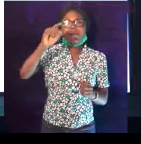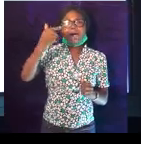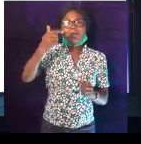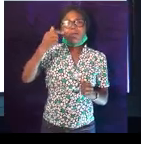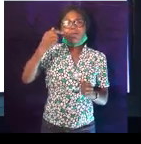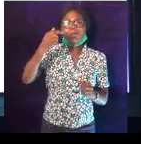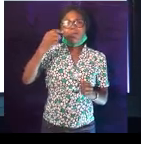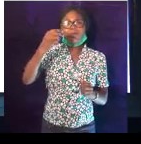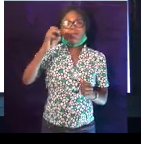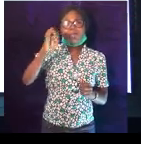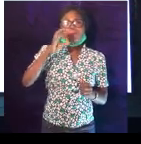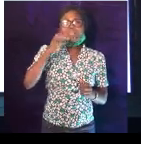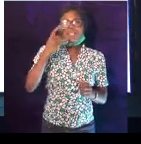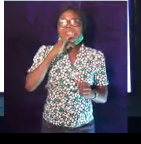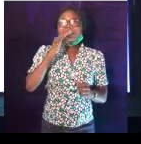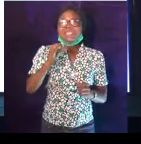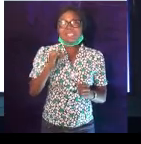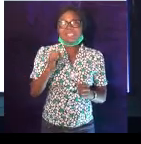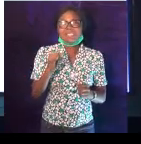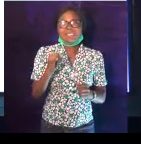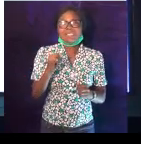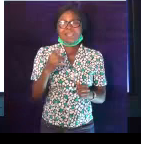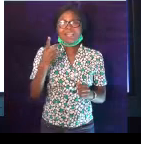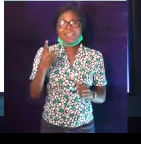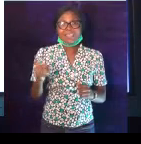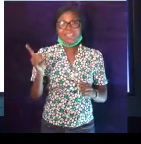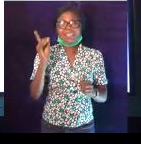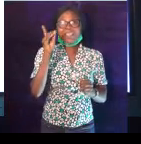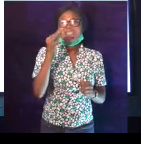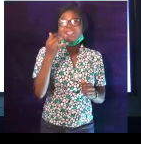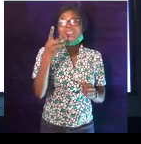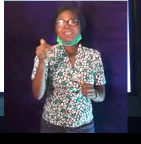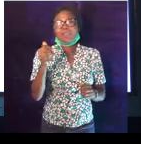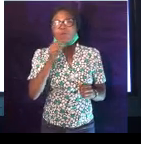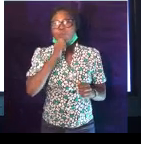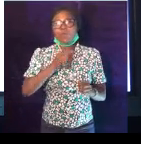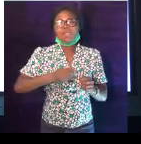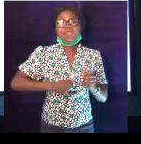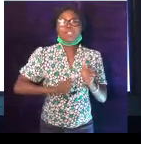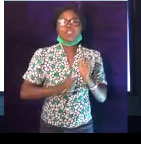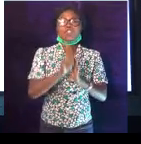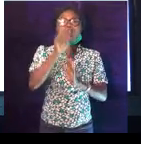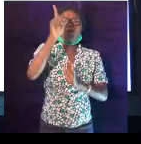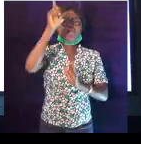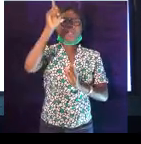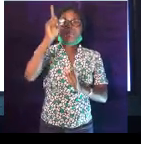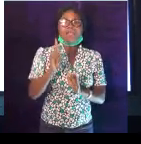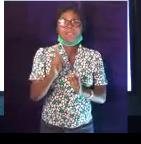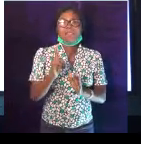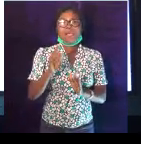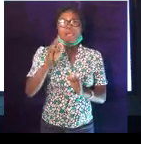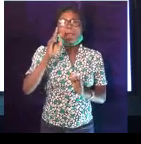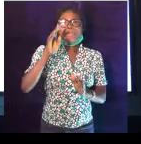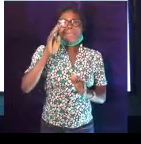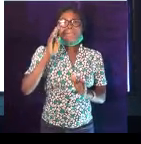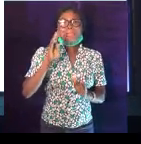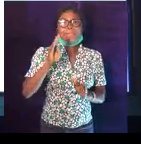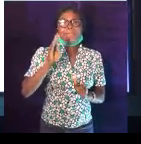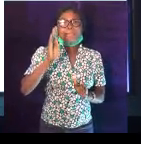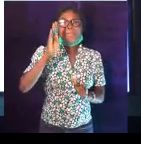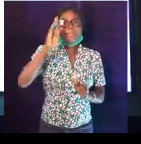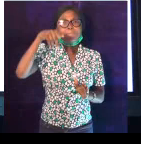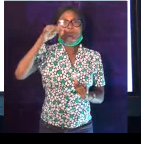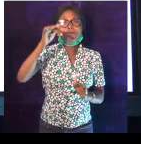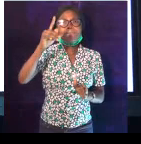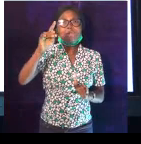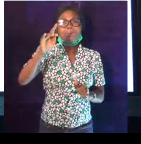mode of a bar graph is the data with the tallest bar. I take that again. The mode of